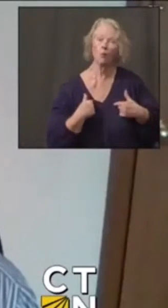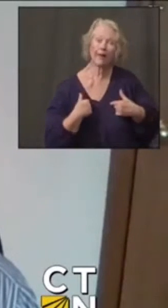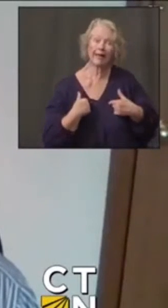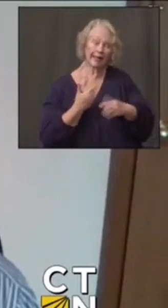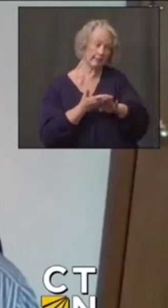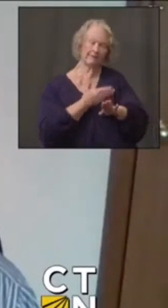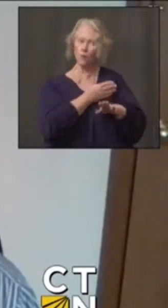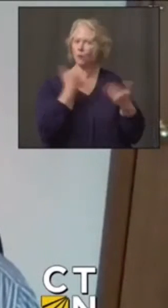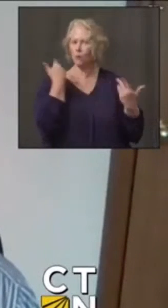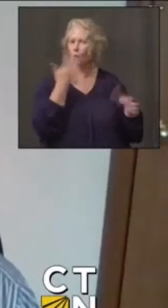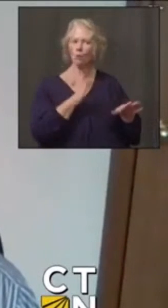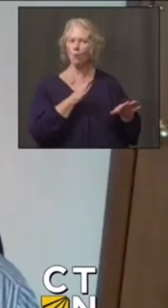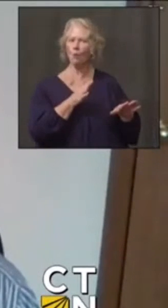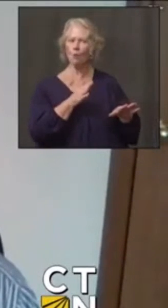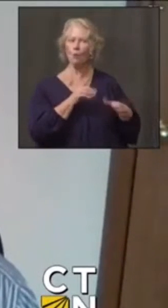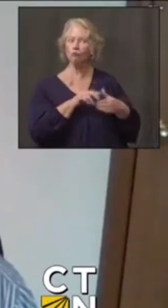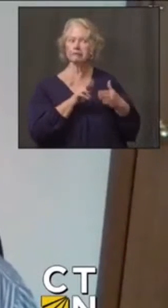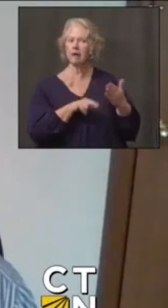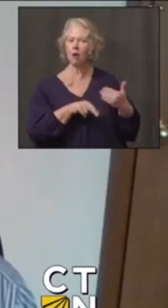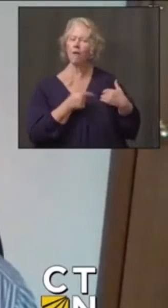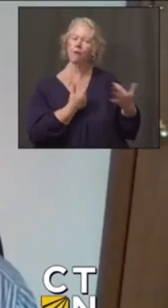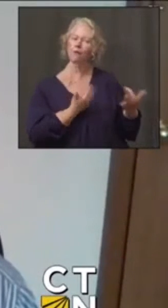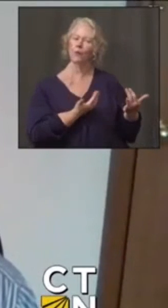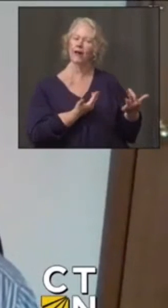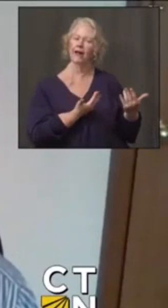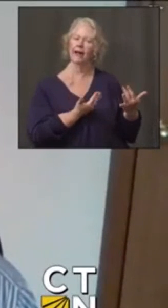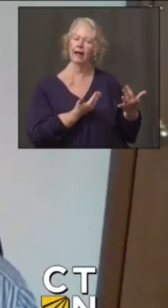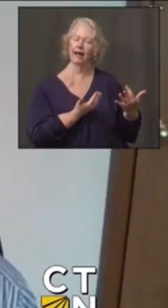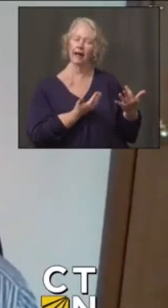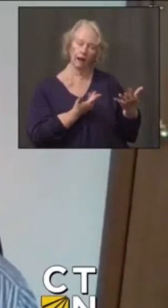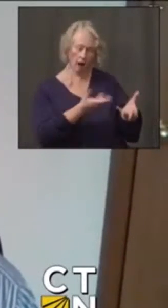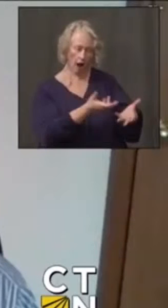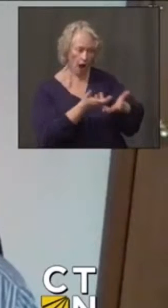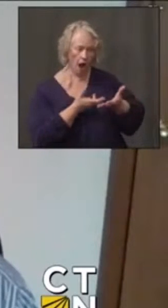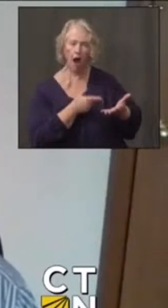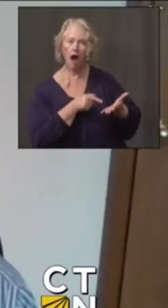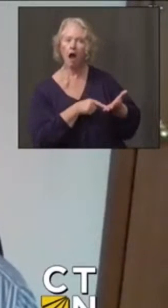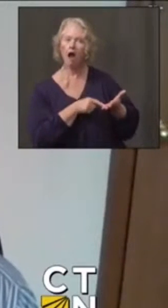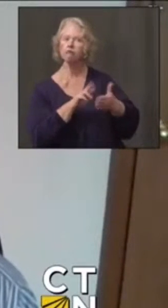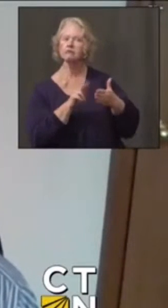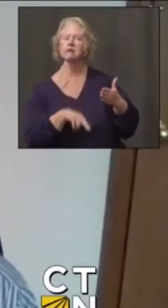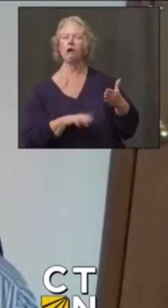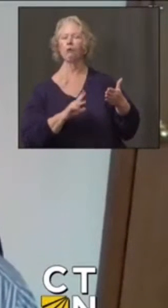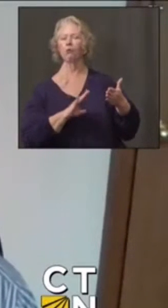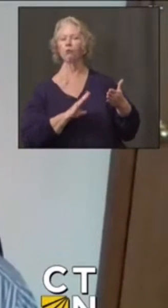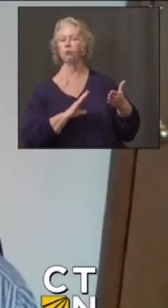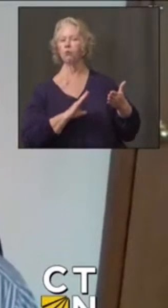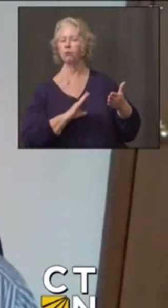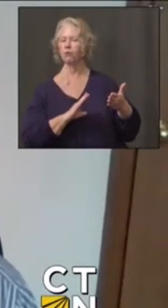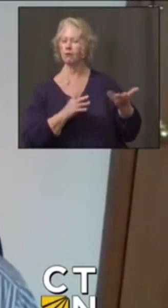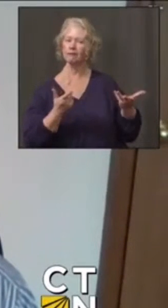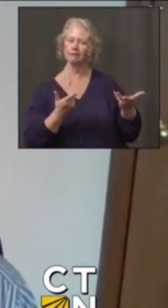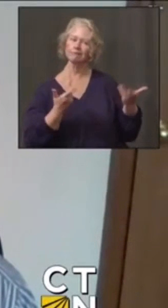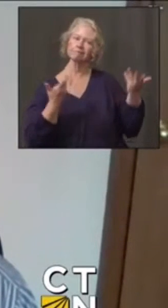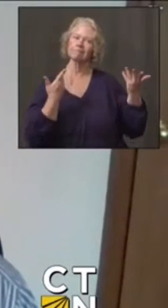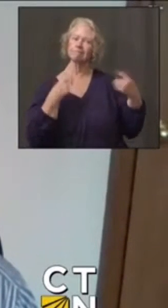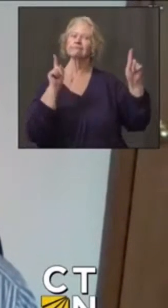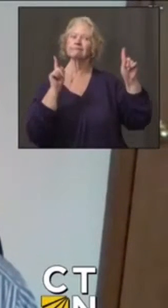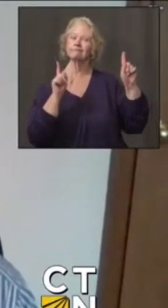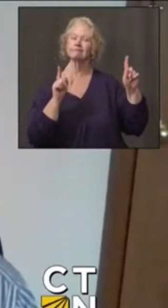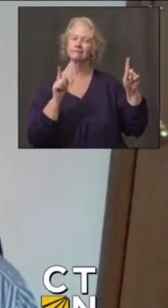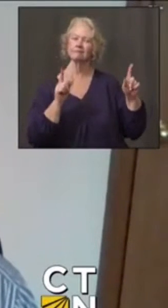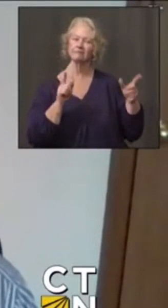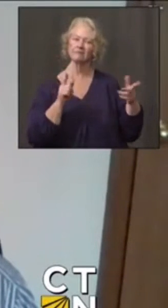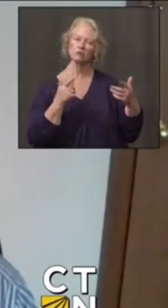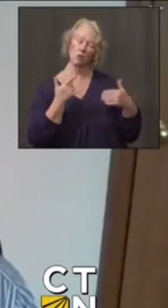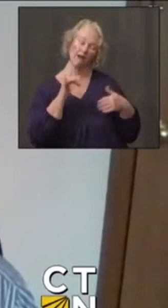what it would yield. So this is a deeply scientific process, tried and true, and that's what we're